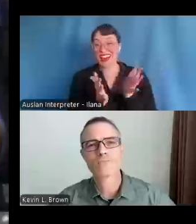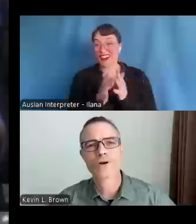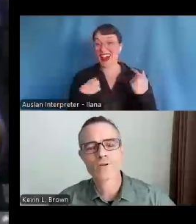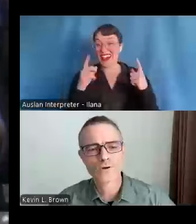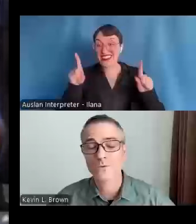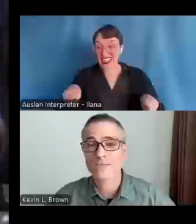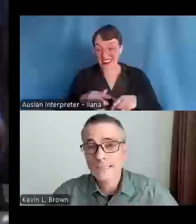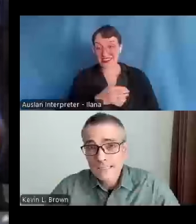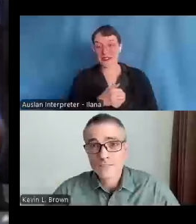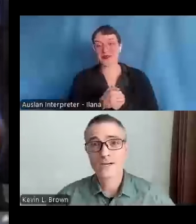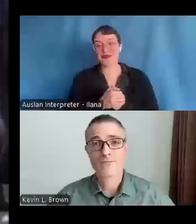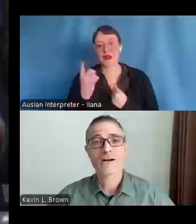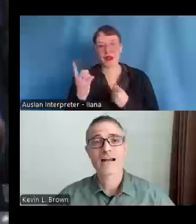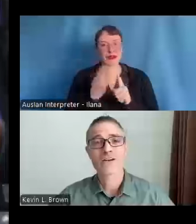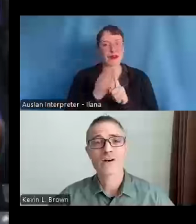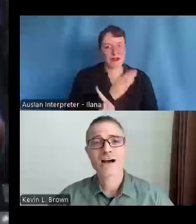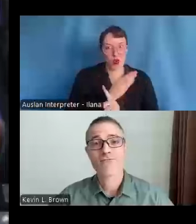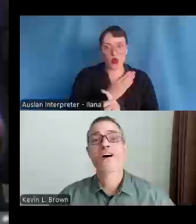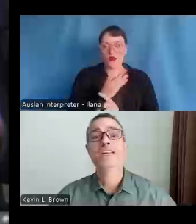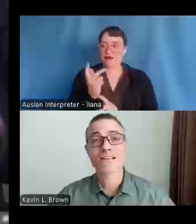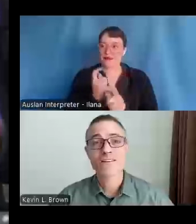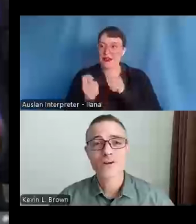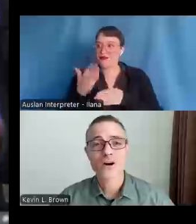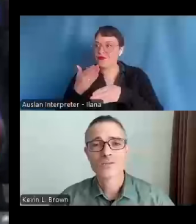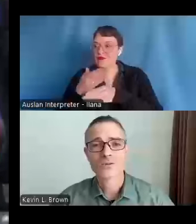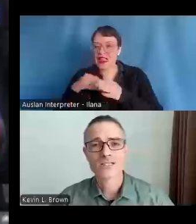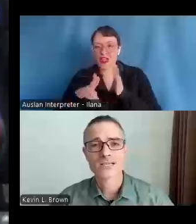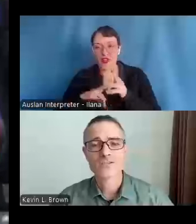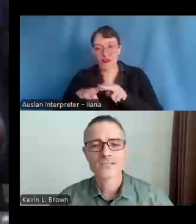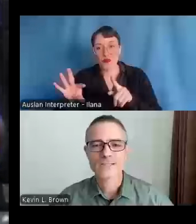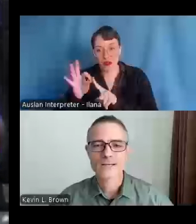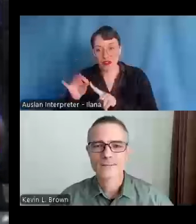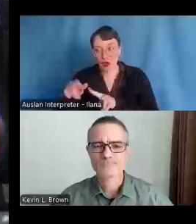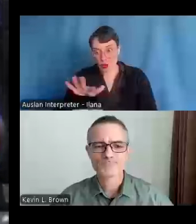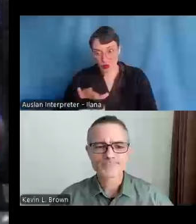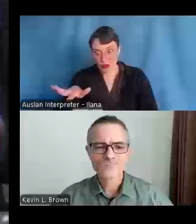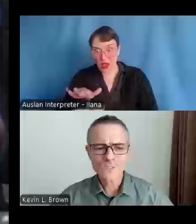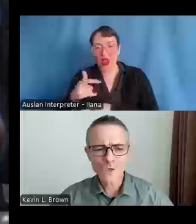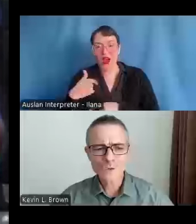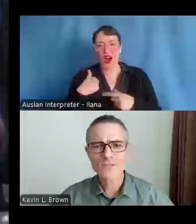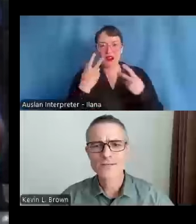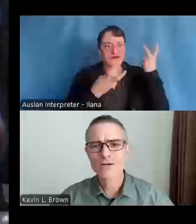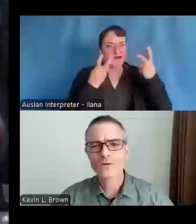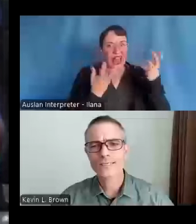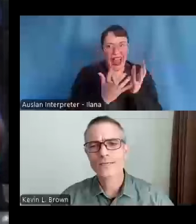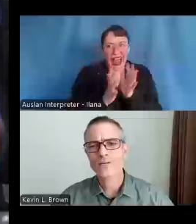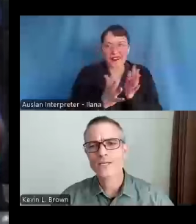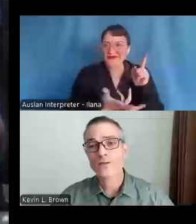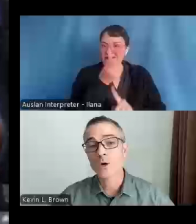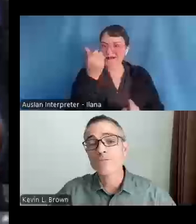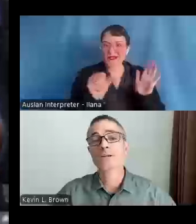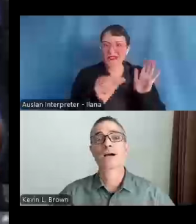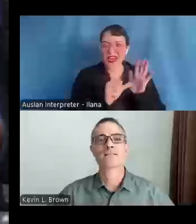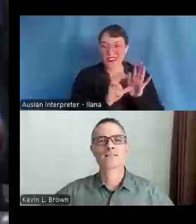this nonprofit world, was trying to figure out how to drive funding for arts organizations. And ultimately, though,